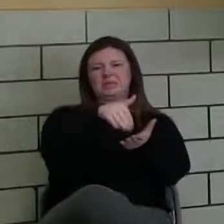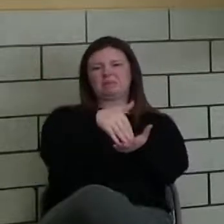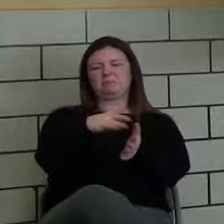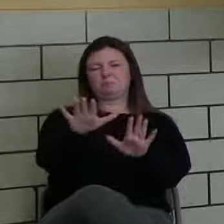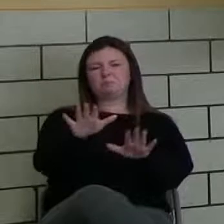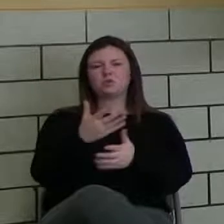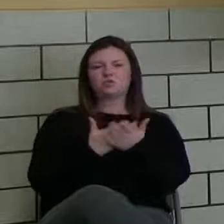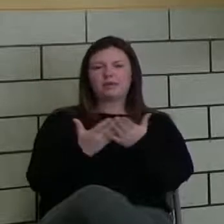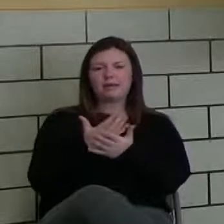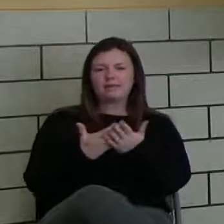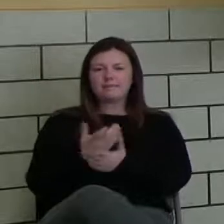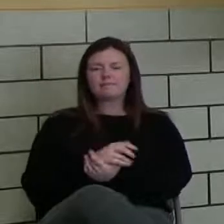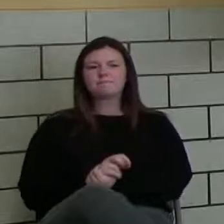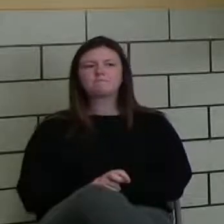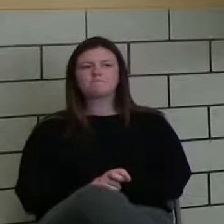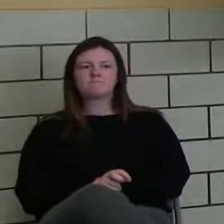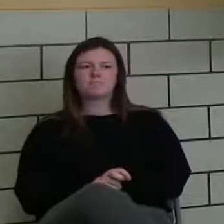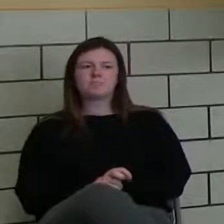is behind it all.